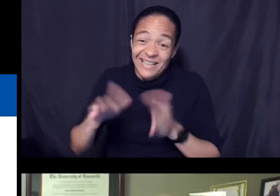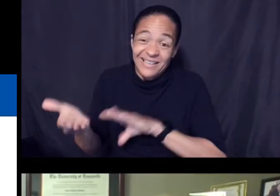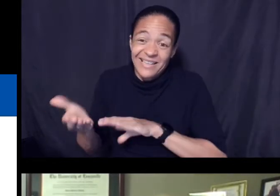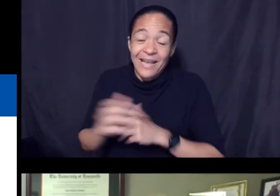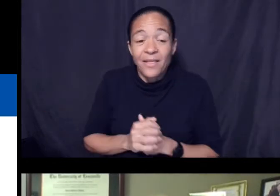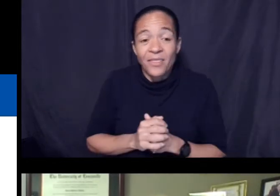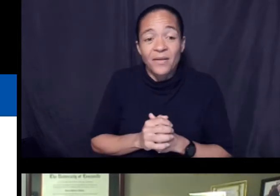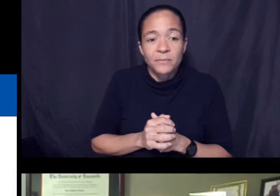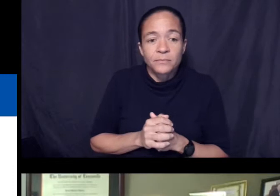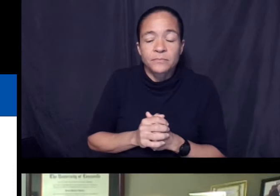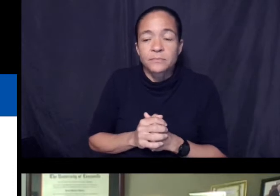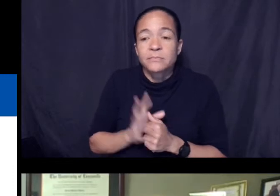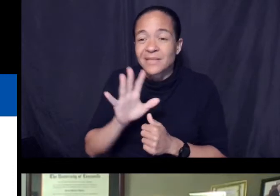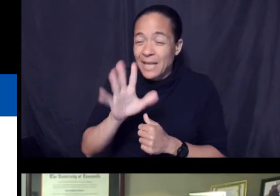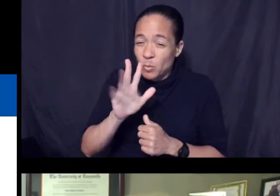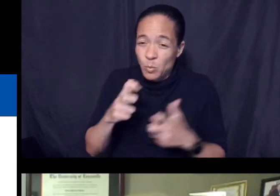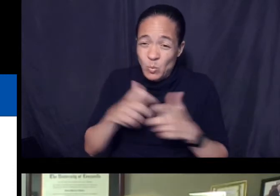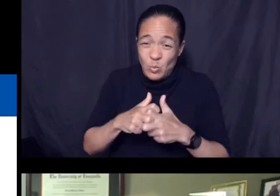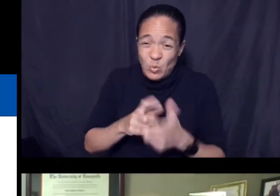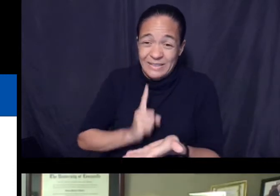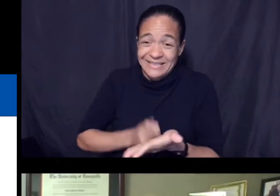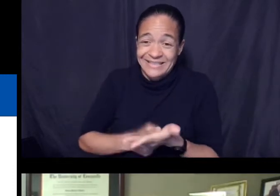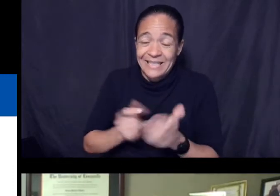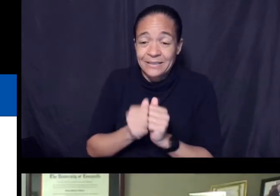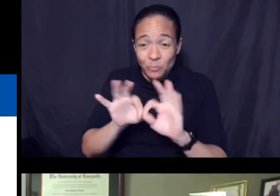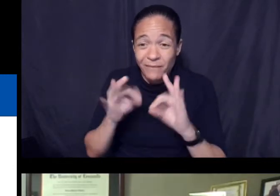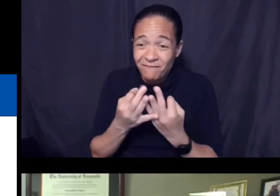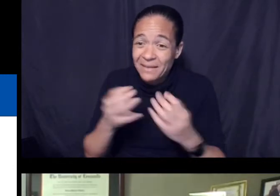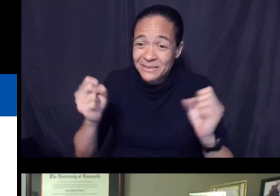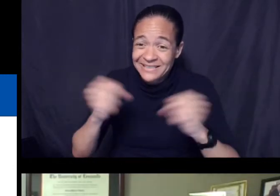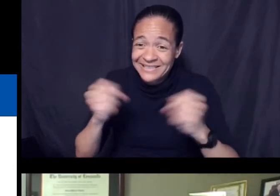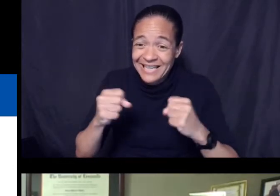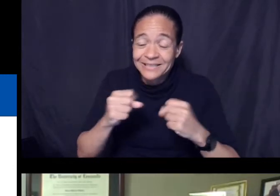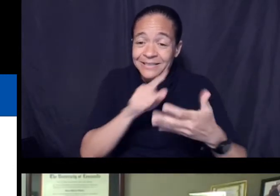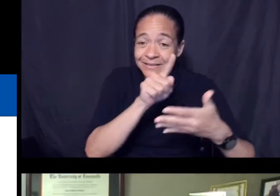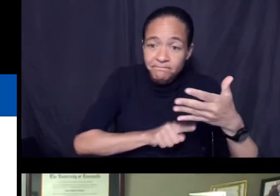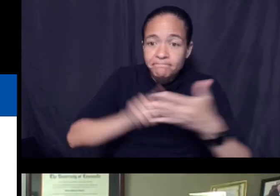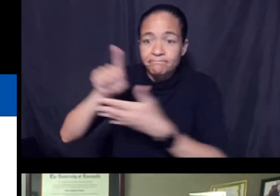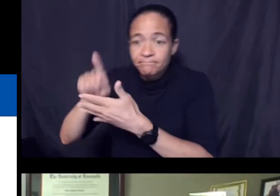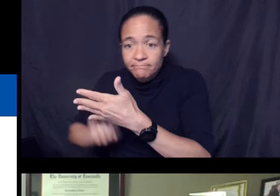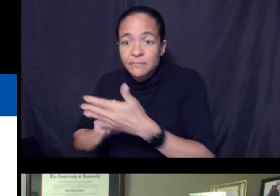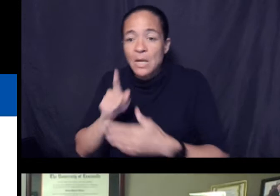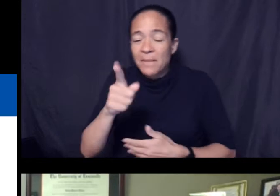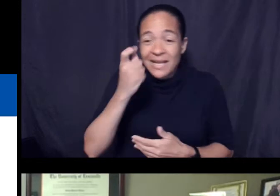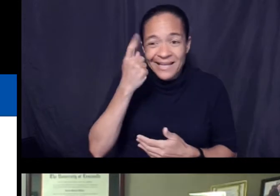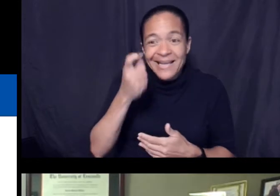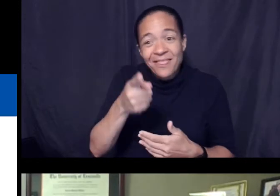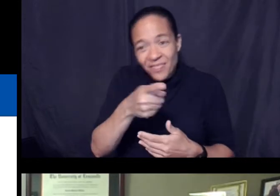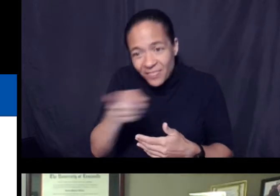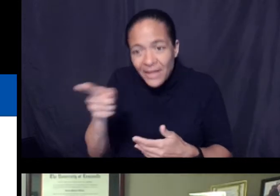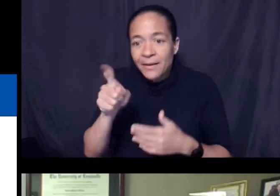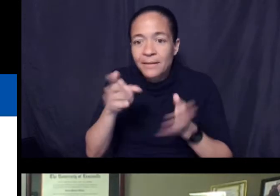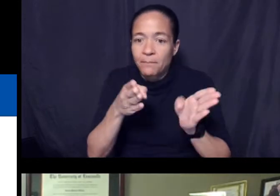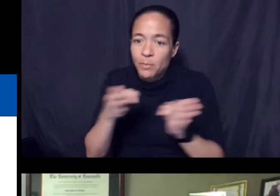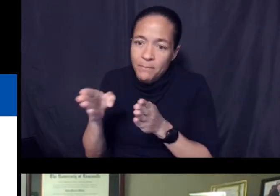are rather difficult to talk about with families, but we need to prepare them for the